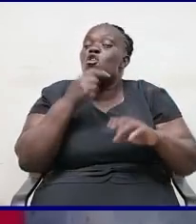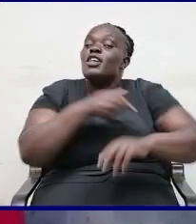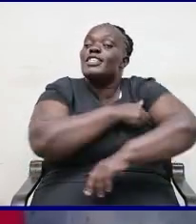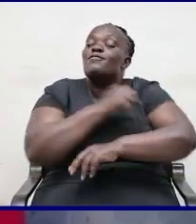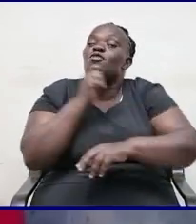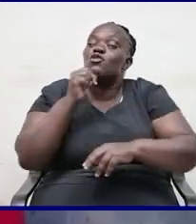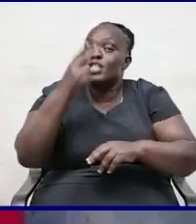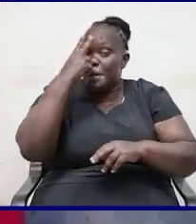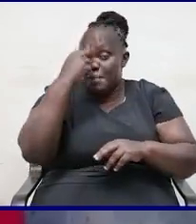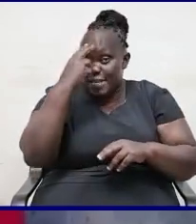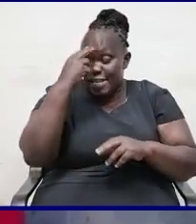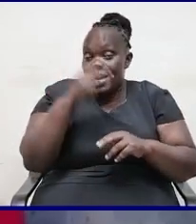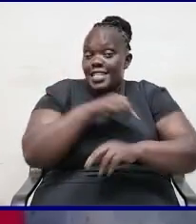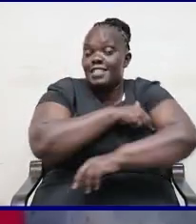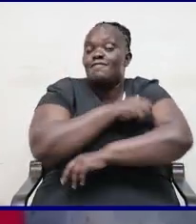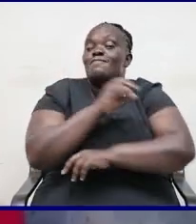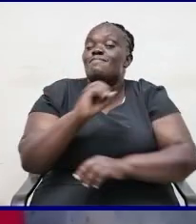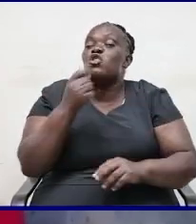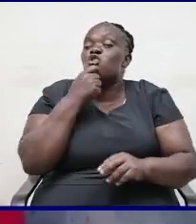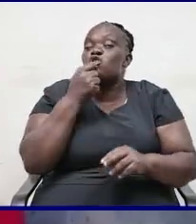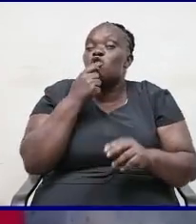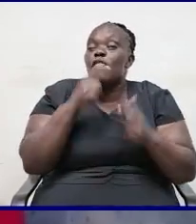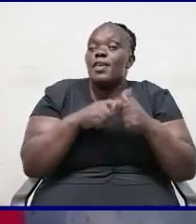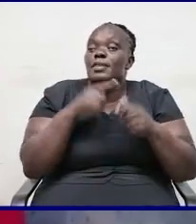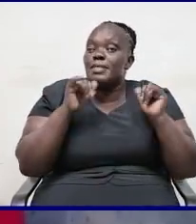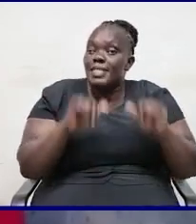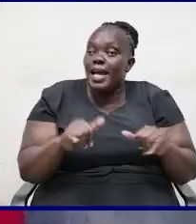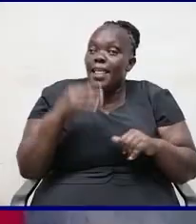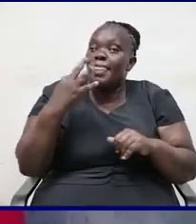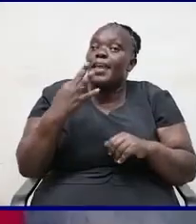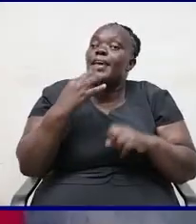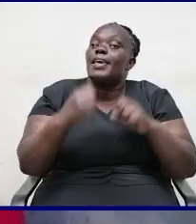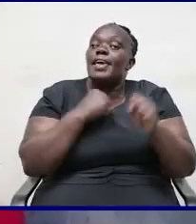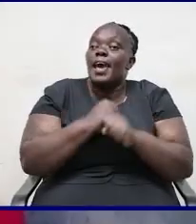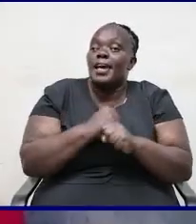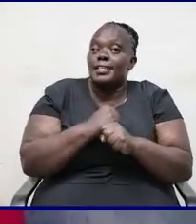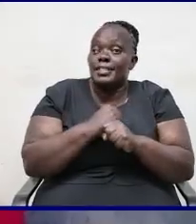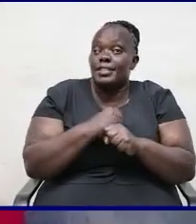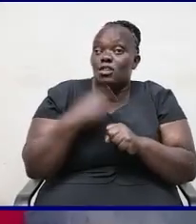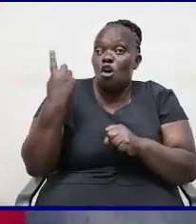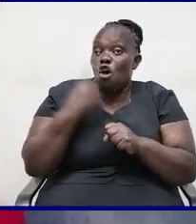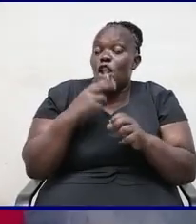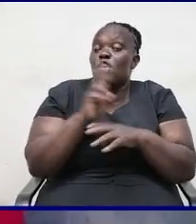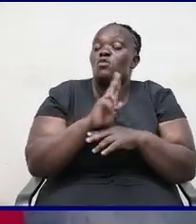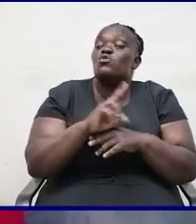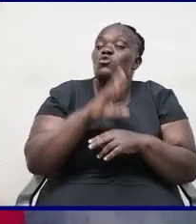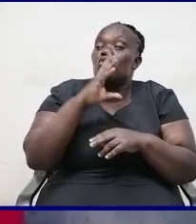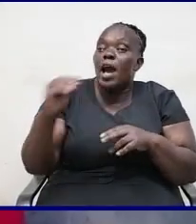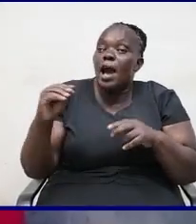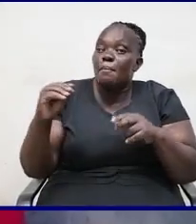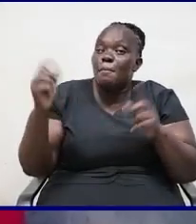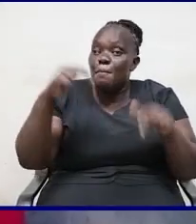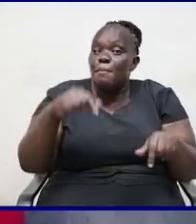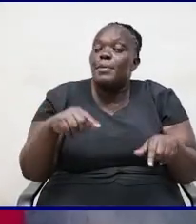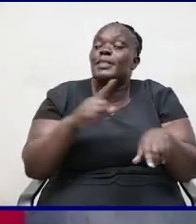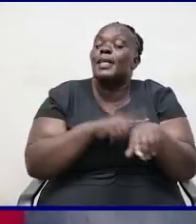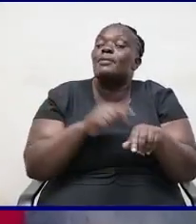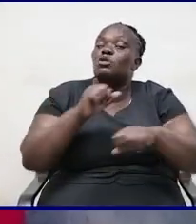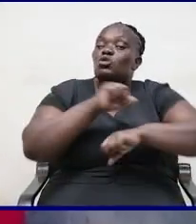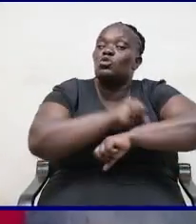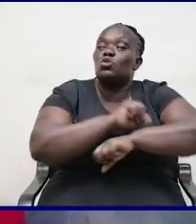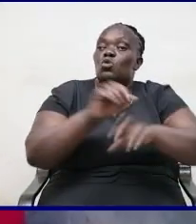Never been a Massa one? No. Wow. And I stayed there for 3 good years. I only used to come when the schools